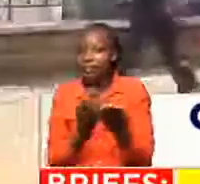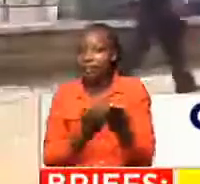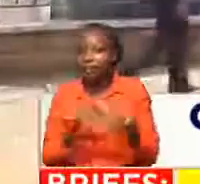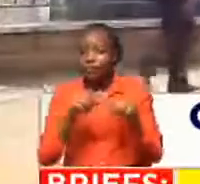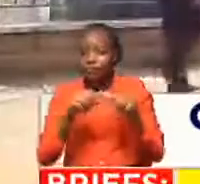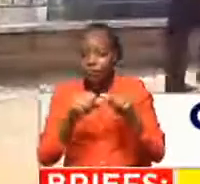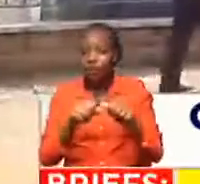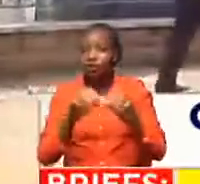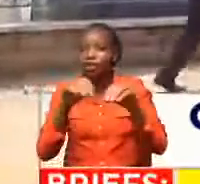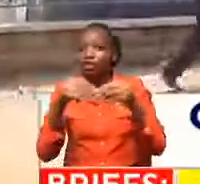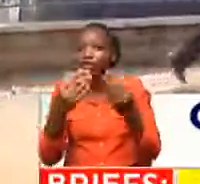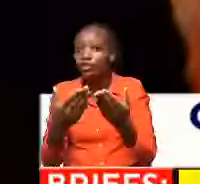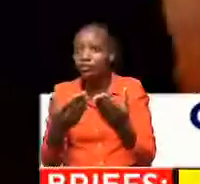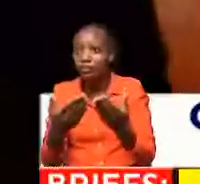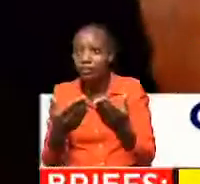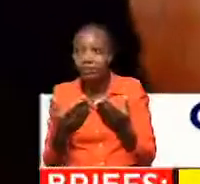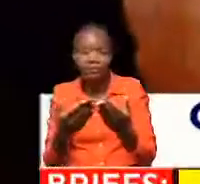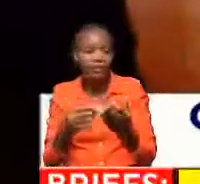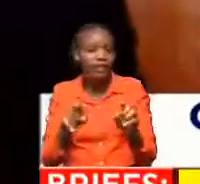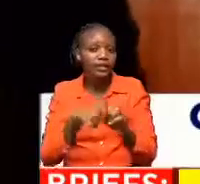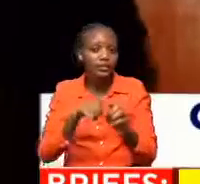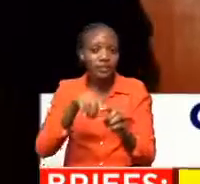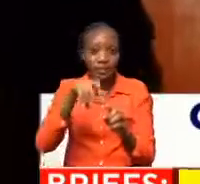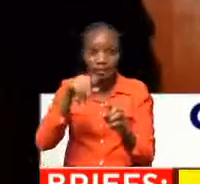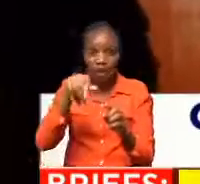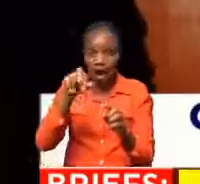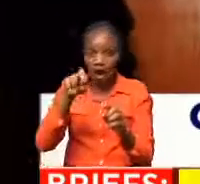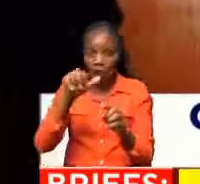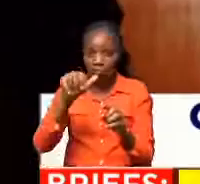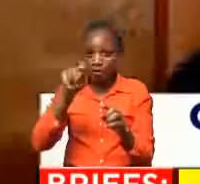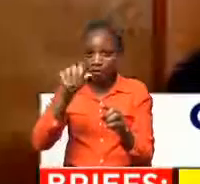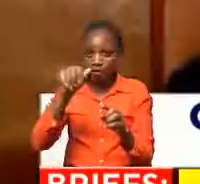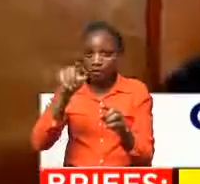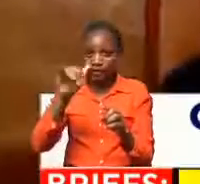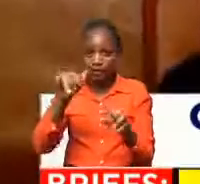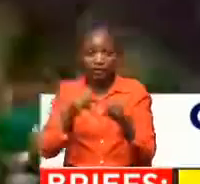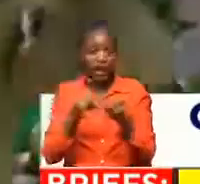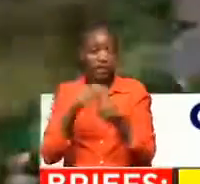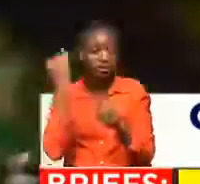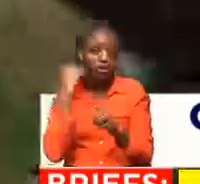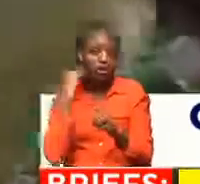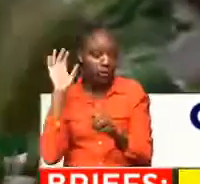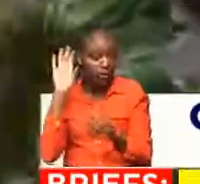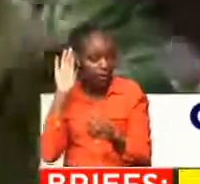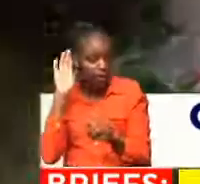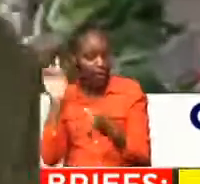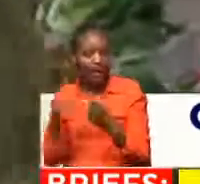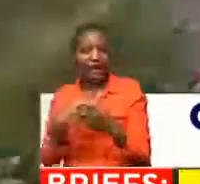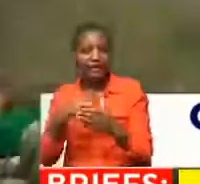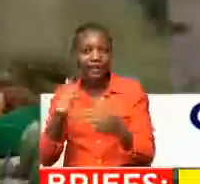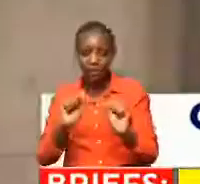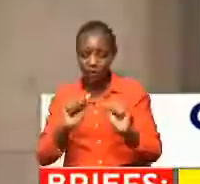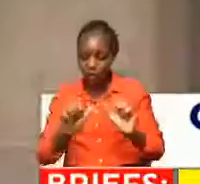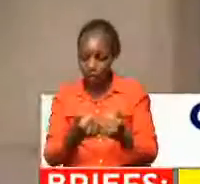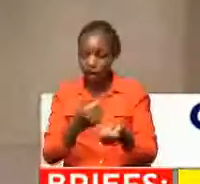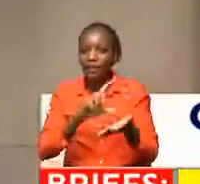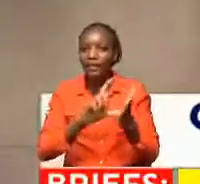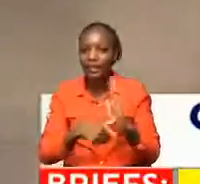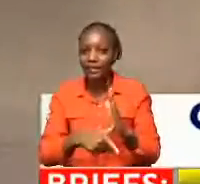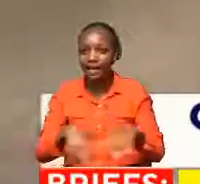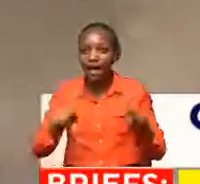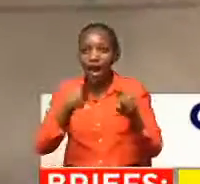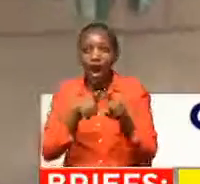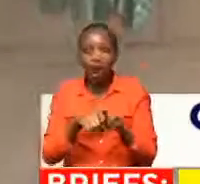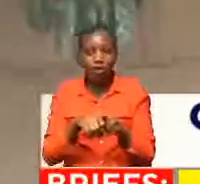to be offered include plea taking and urgent criminal hearings, while minor offenders will be released on bond or bail terms. Filing of